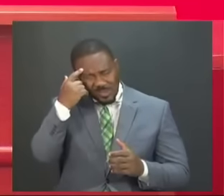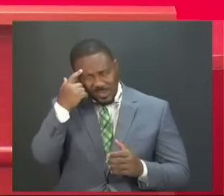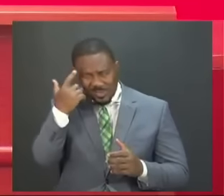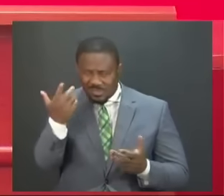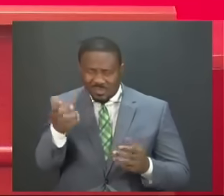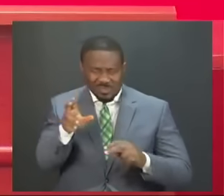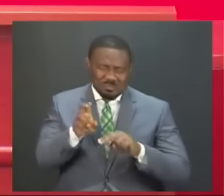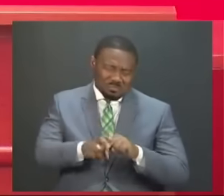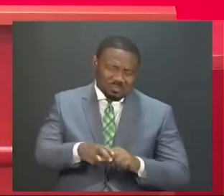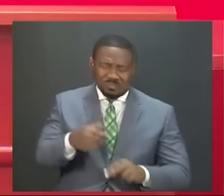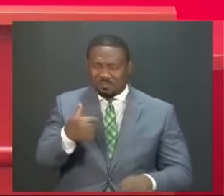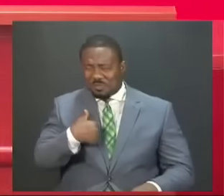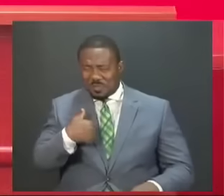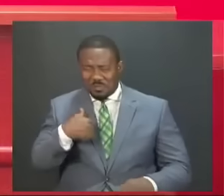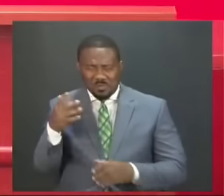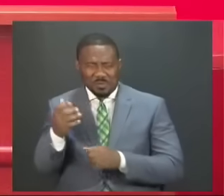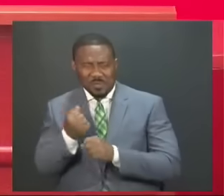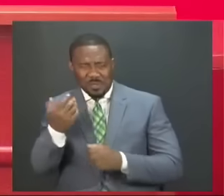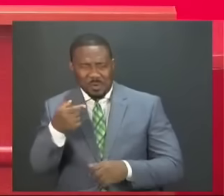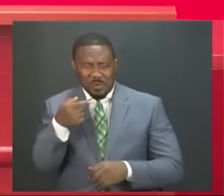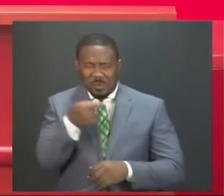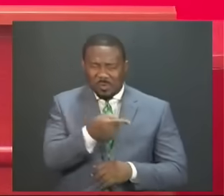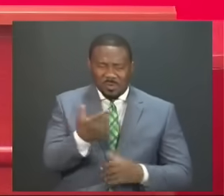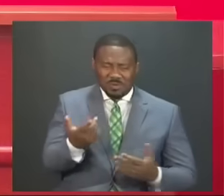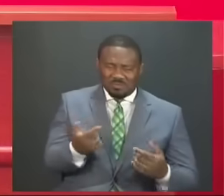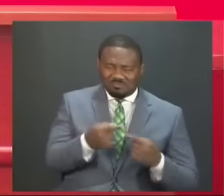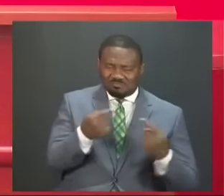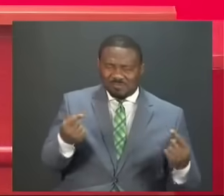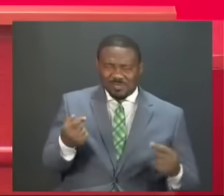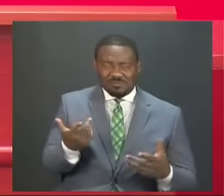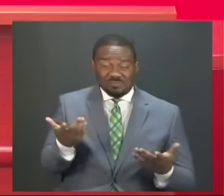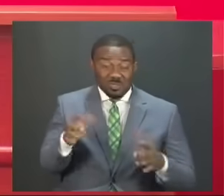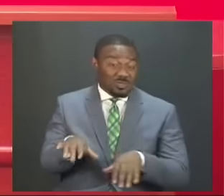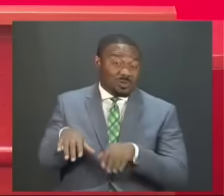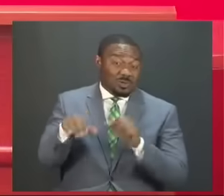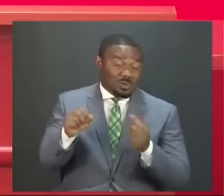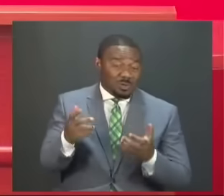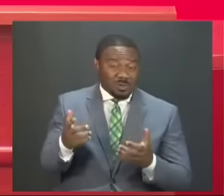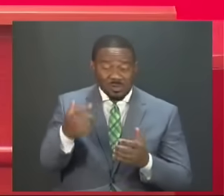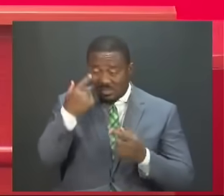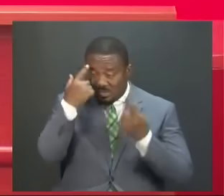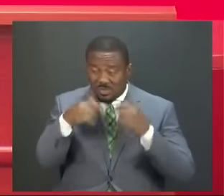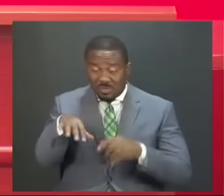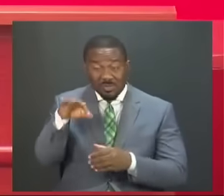and say business statement should be adopted by way of a vote.